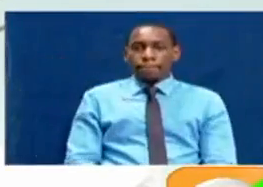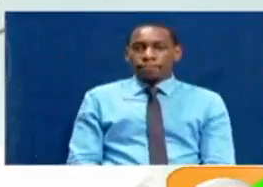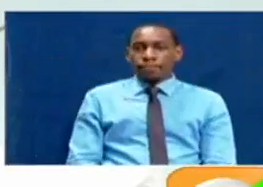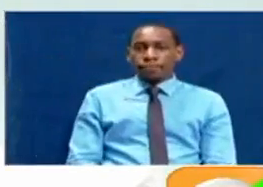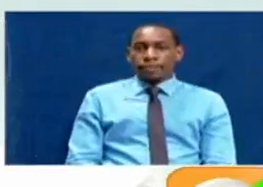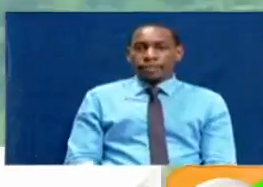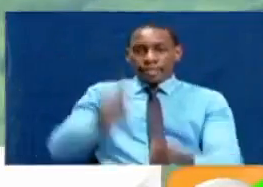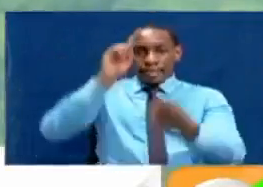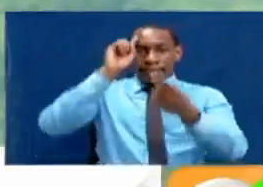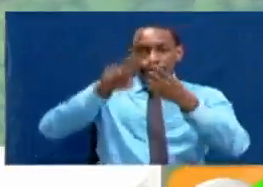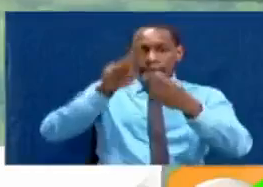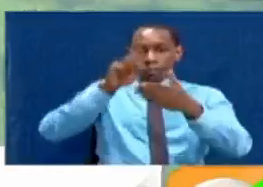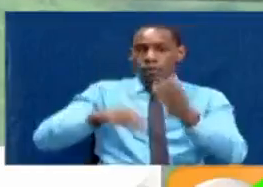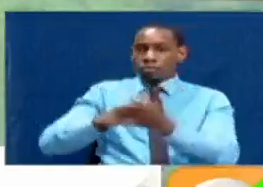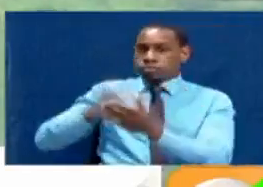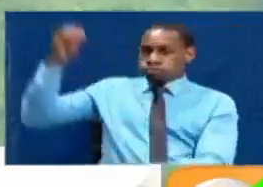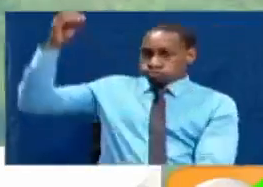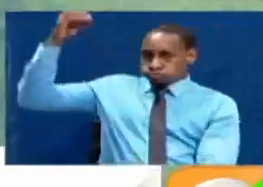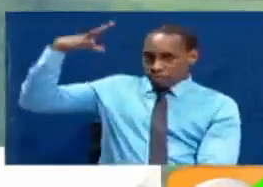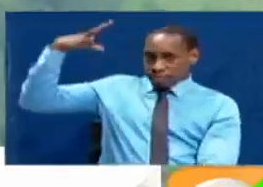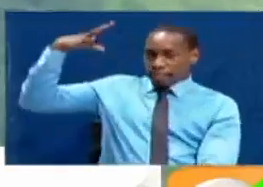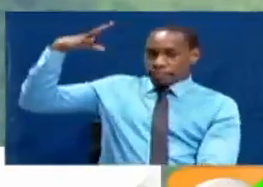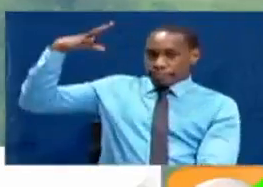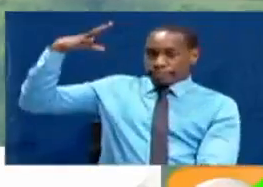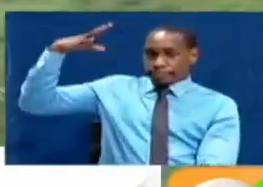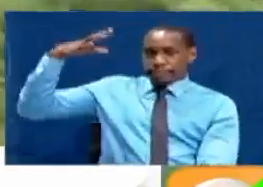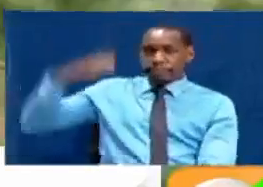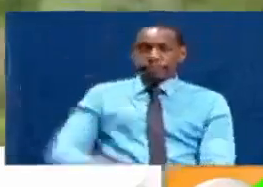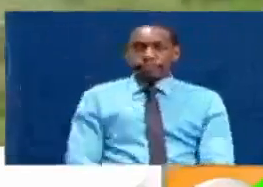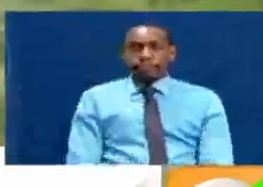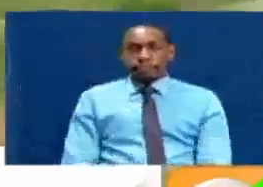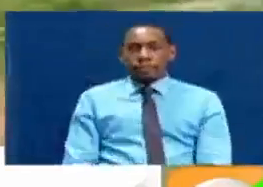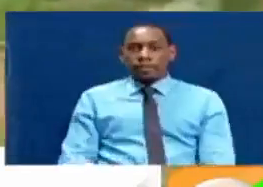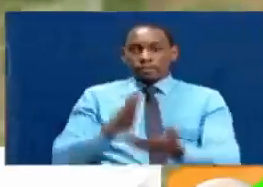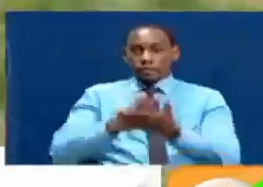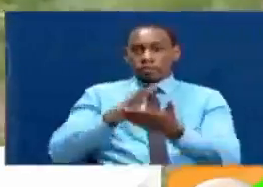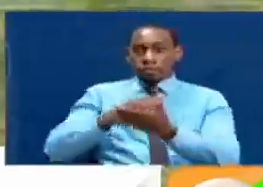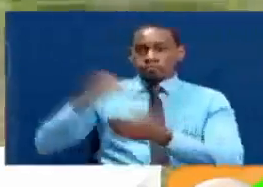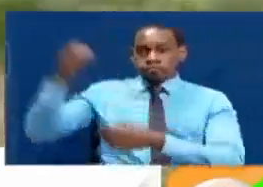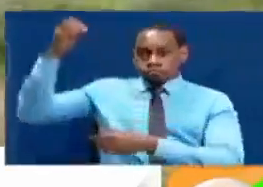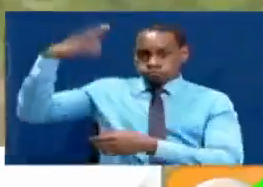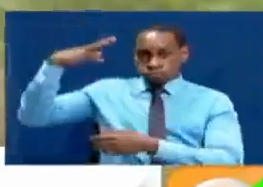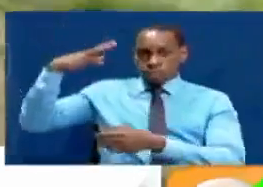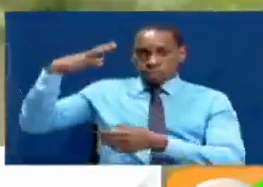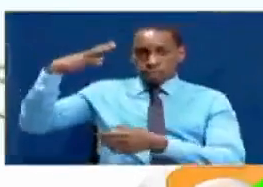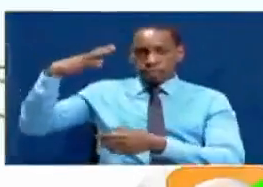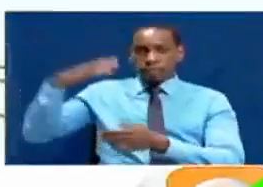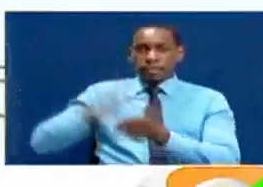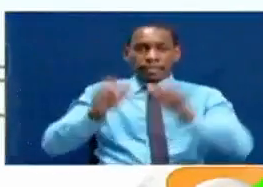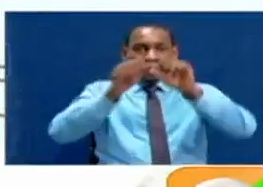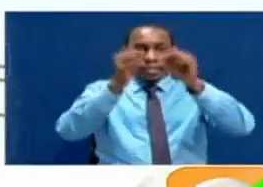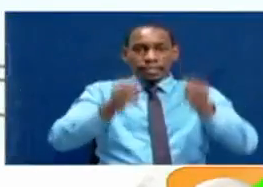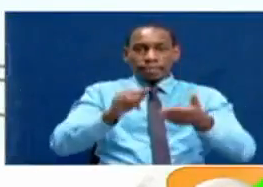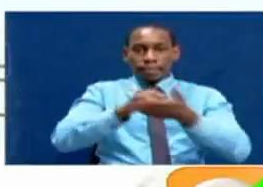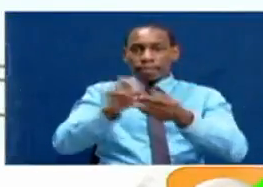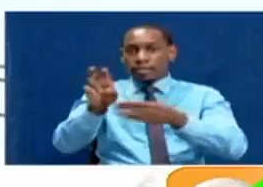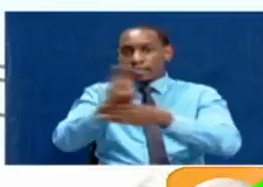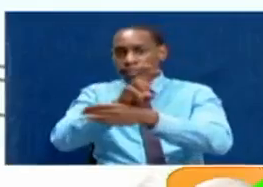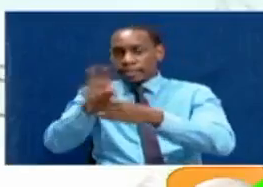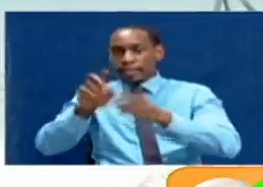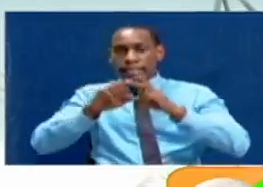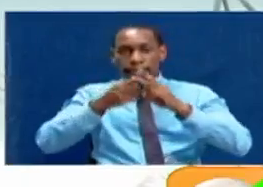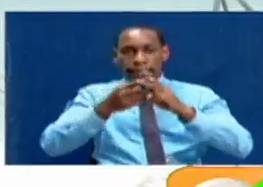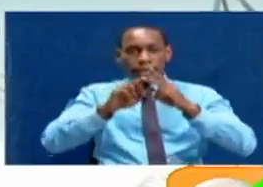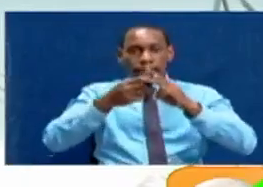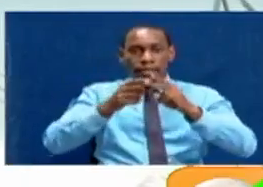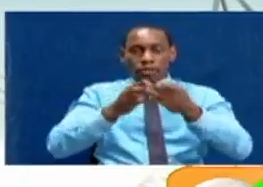Their quest is to keep electricity flowing. The high voltage line from Olkaria Power Plant is surveyed and